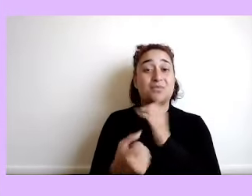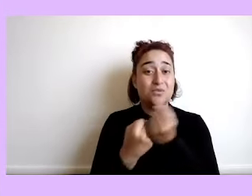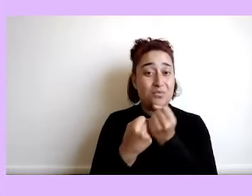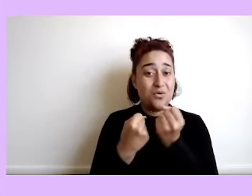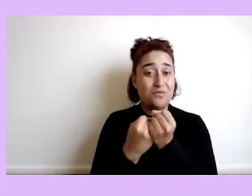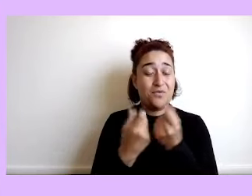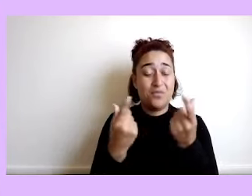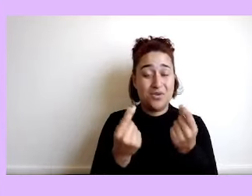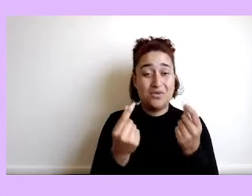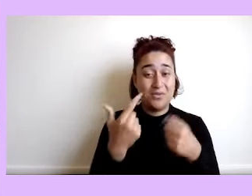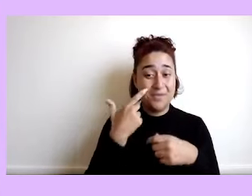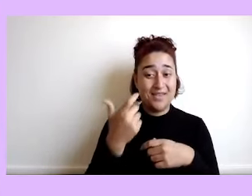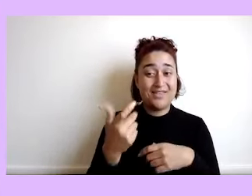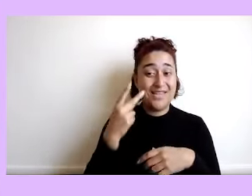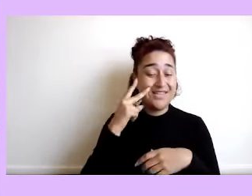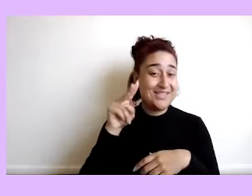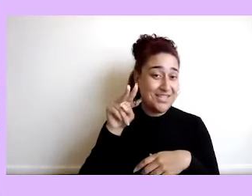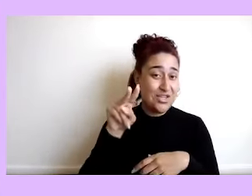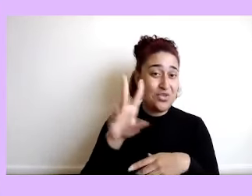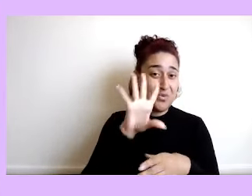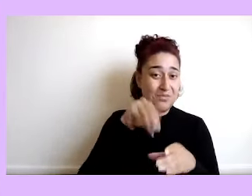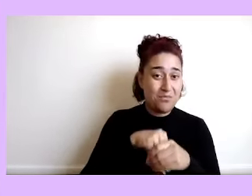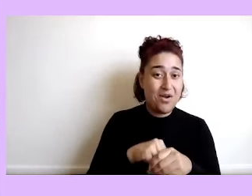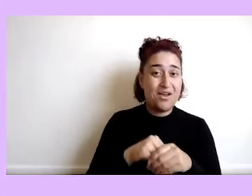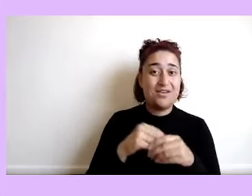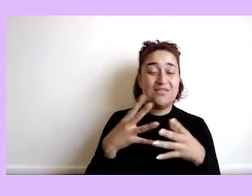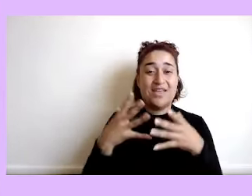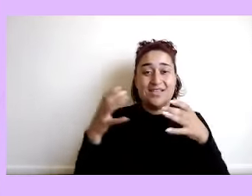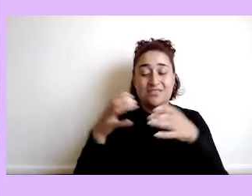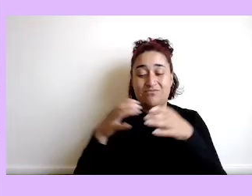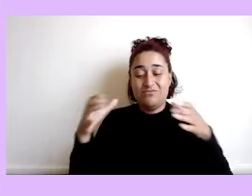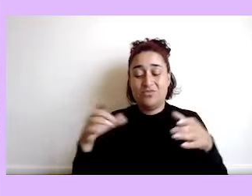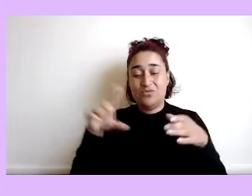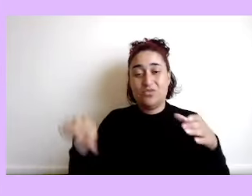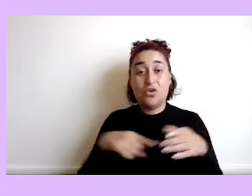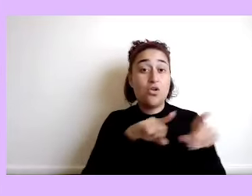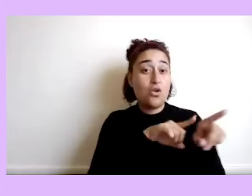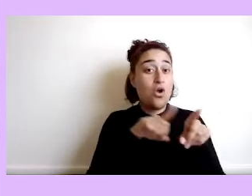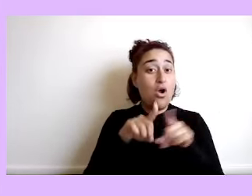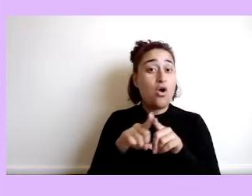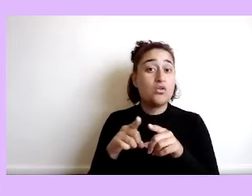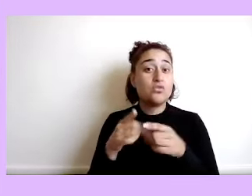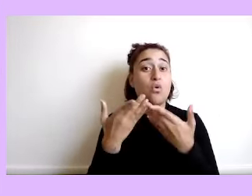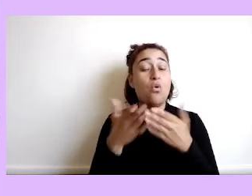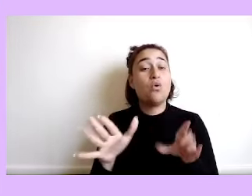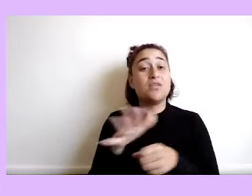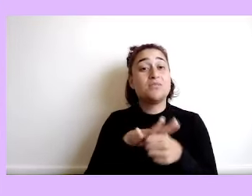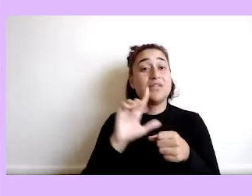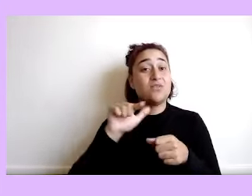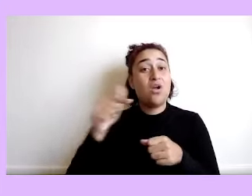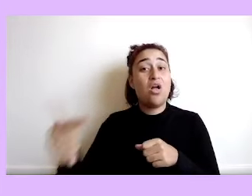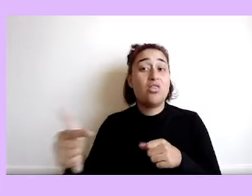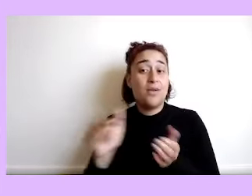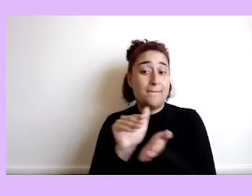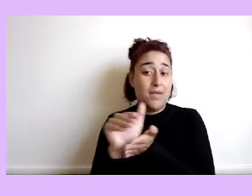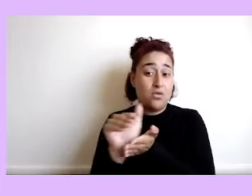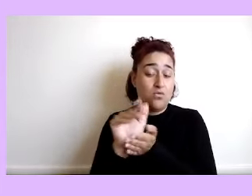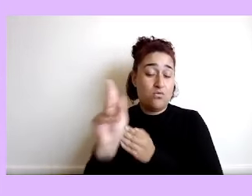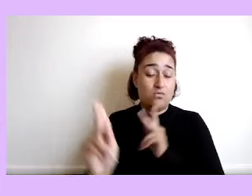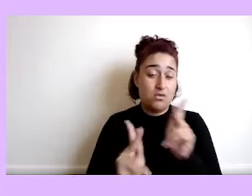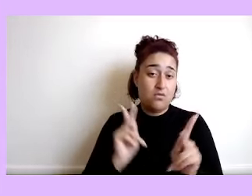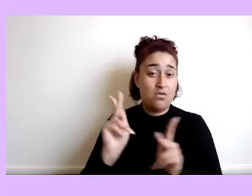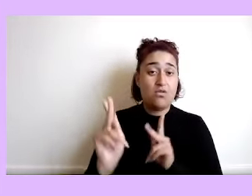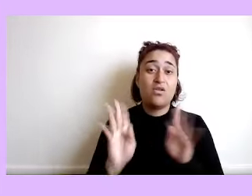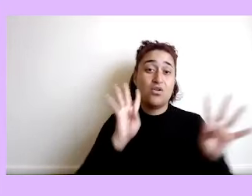doing because they see you as part of the exterior circle. You're also holding space for other minorities and